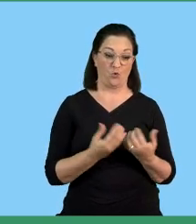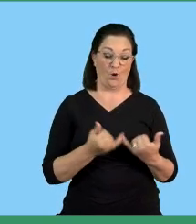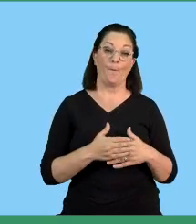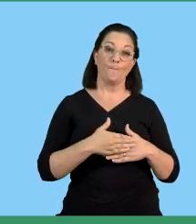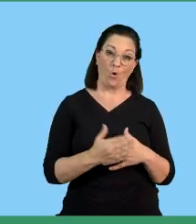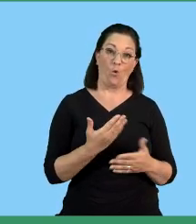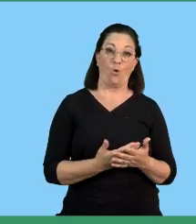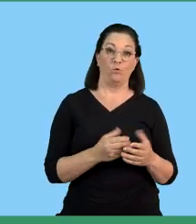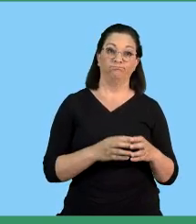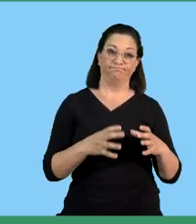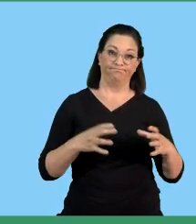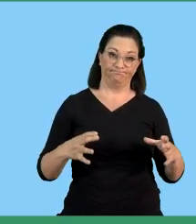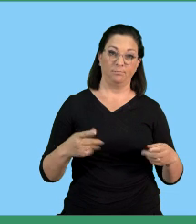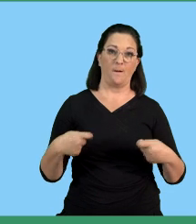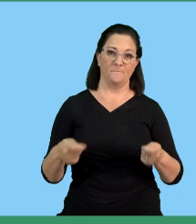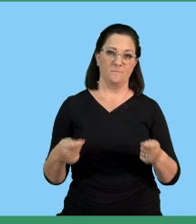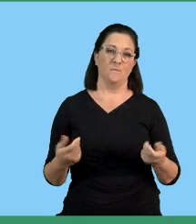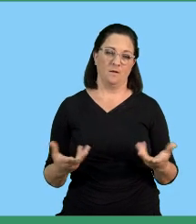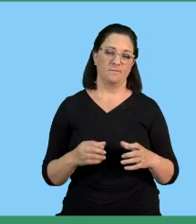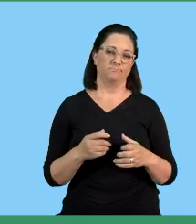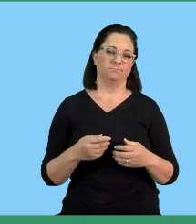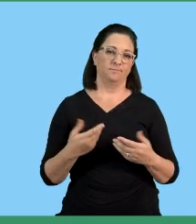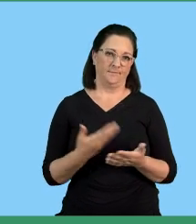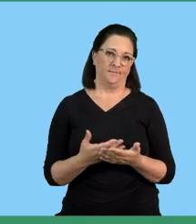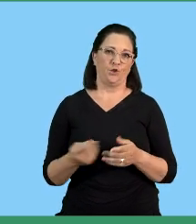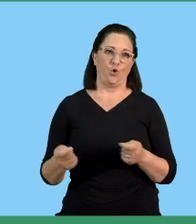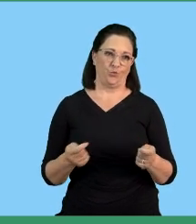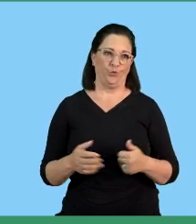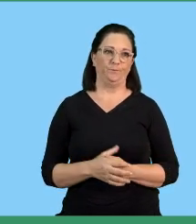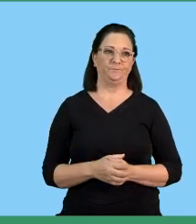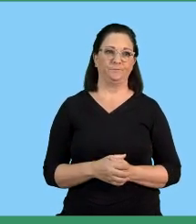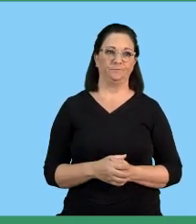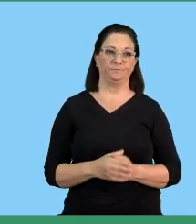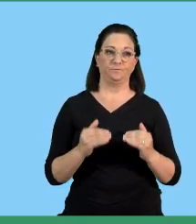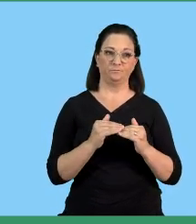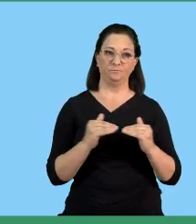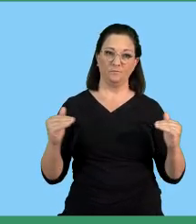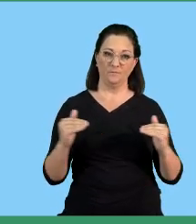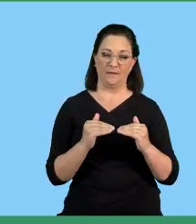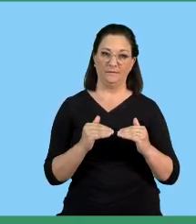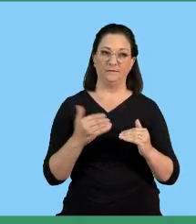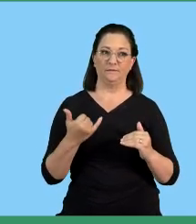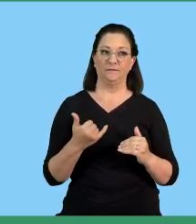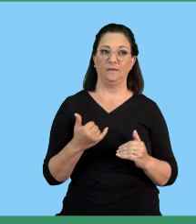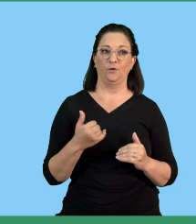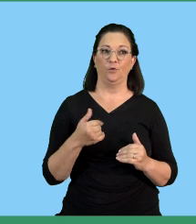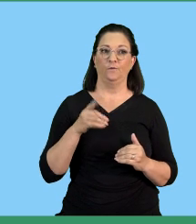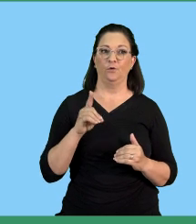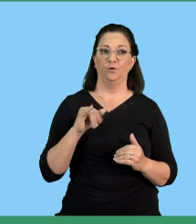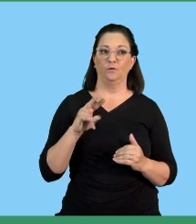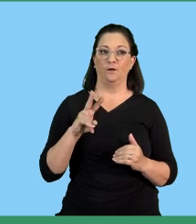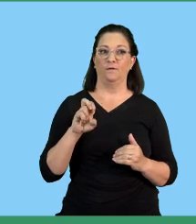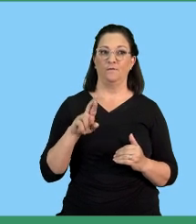product range and the market. Right, so that is a concentric diversification. We're going to go with our scenario of Maboe Catering